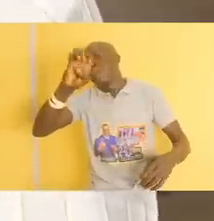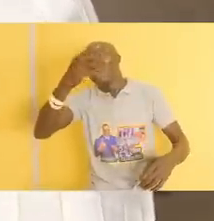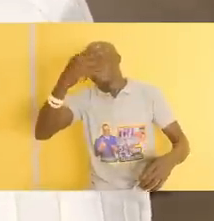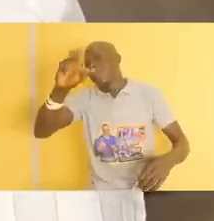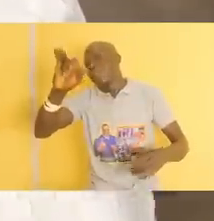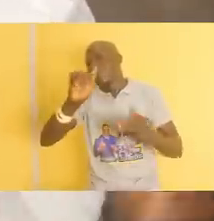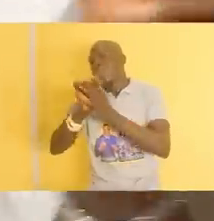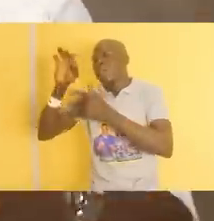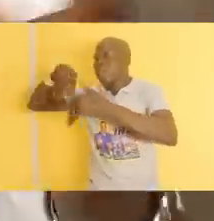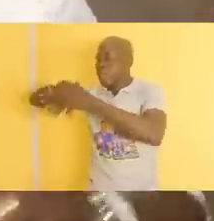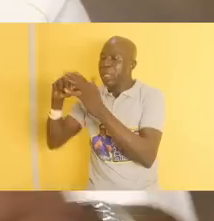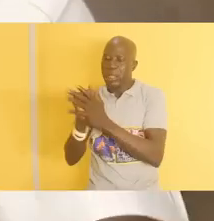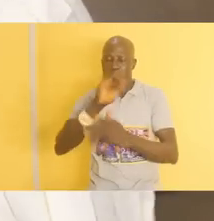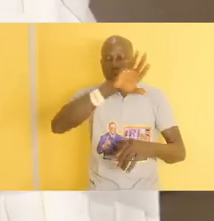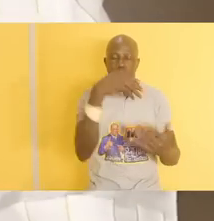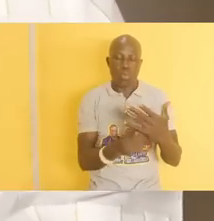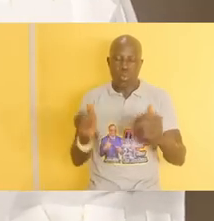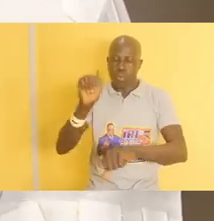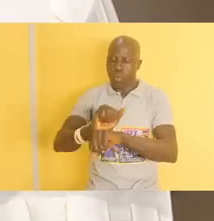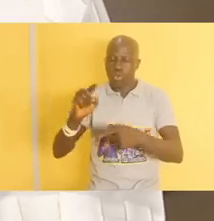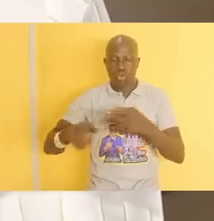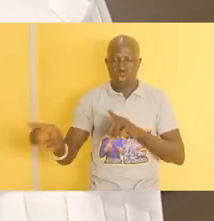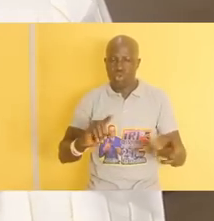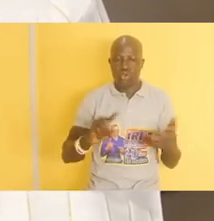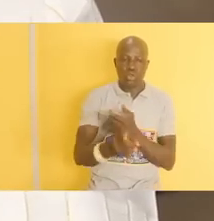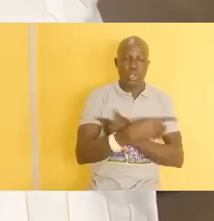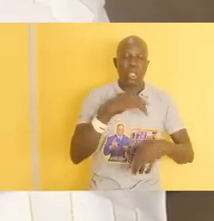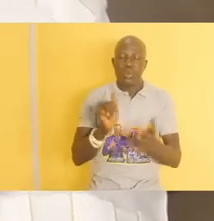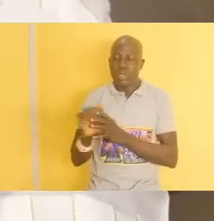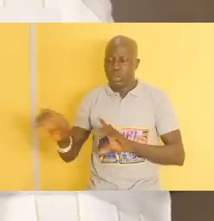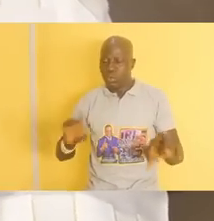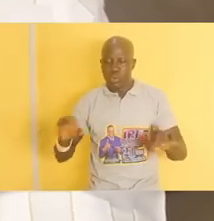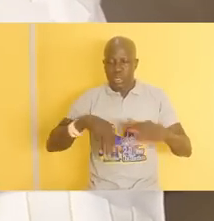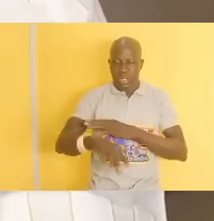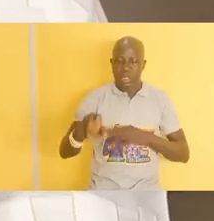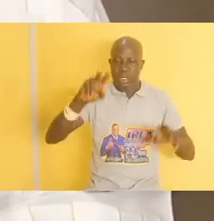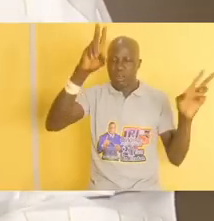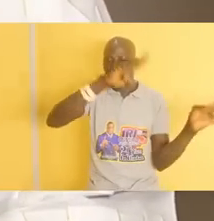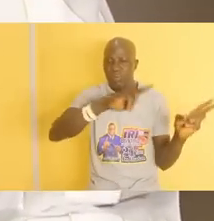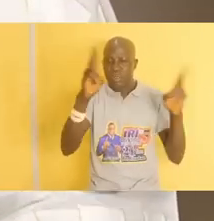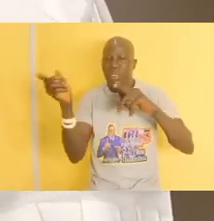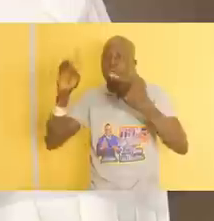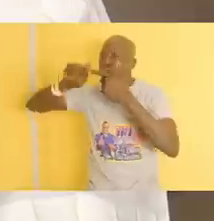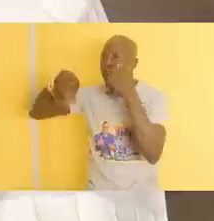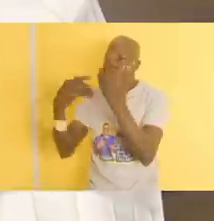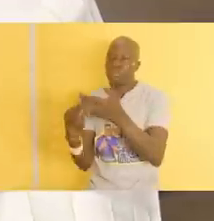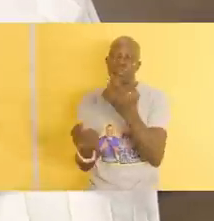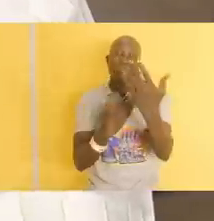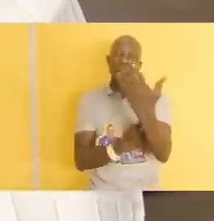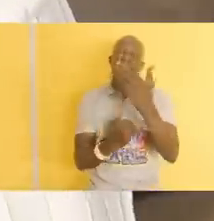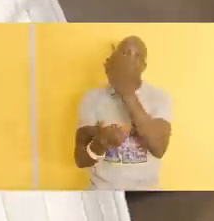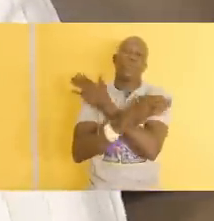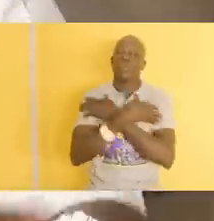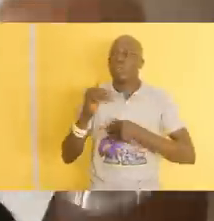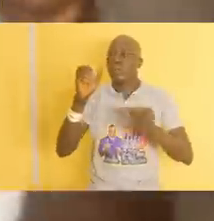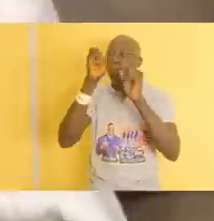in the name of Jesus. All the great assignments that we did see in the future. Bene at the same book.